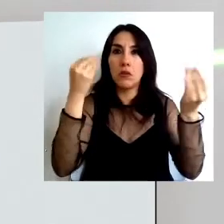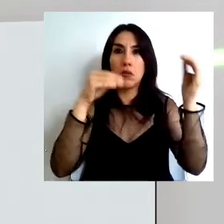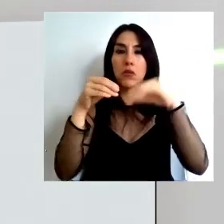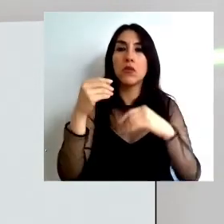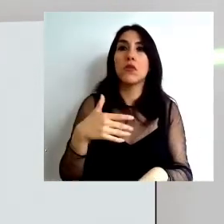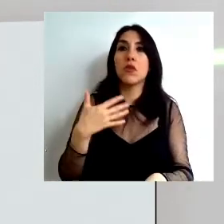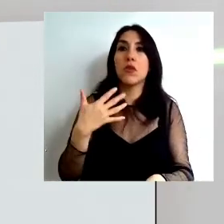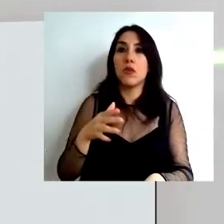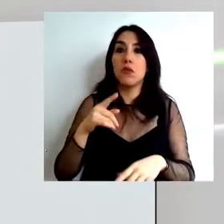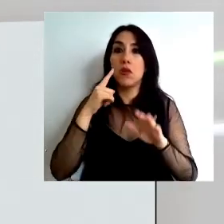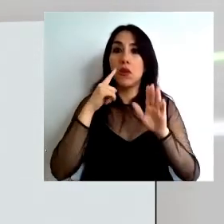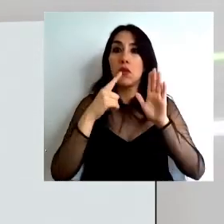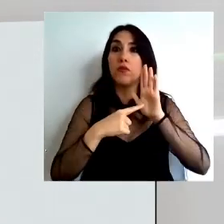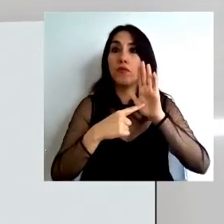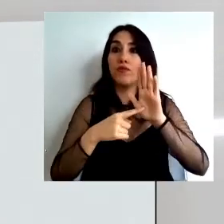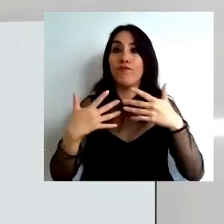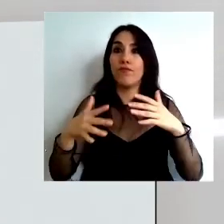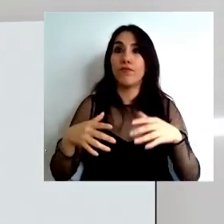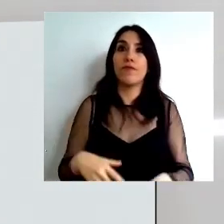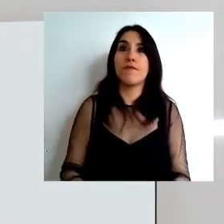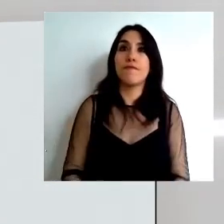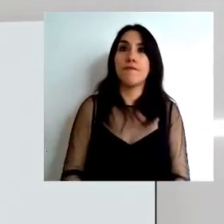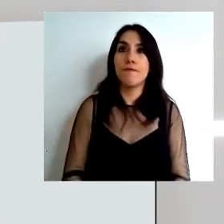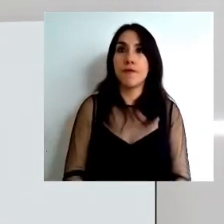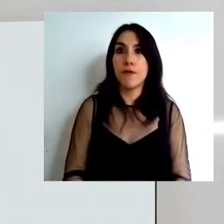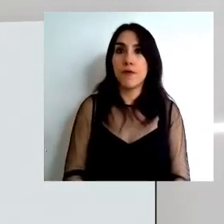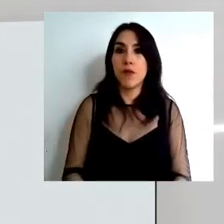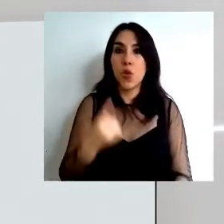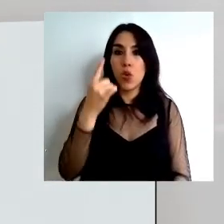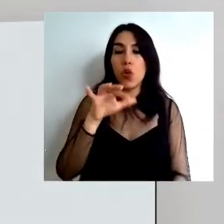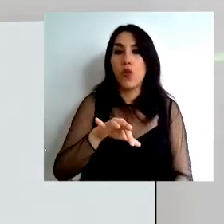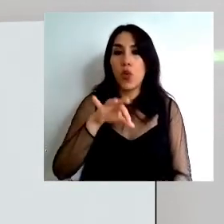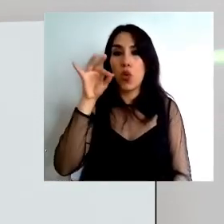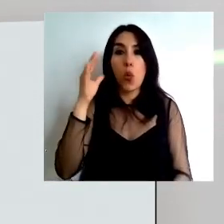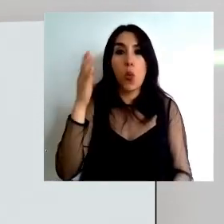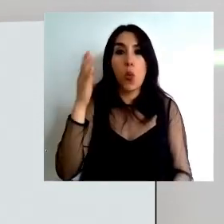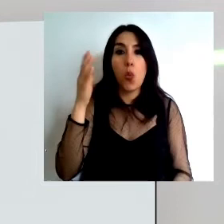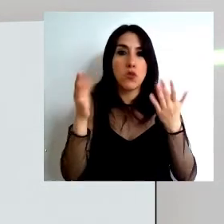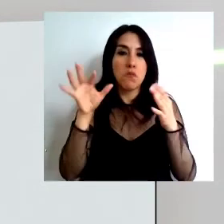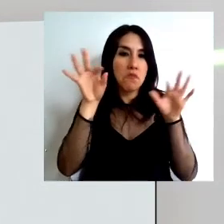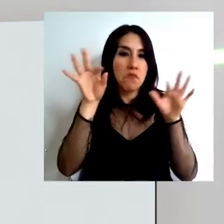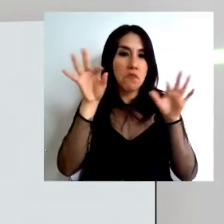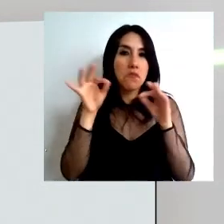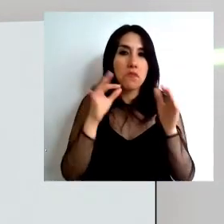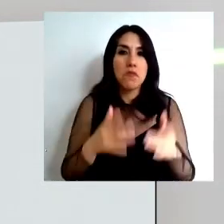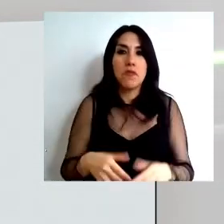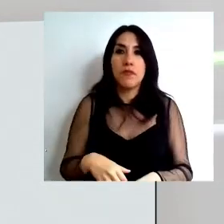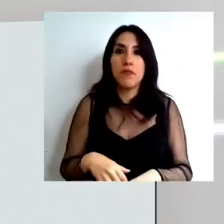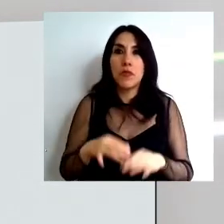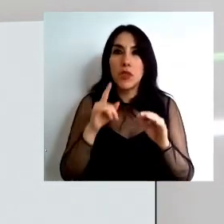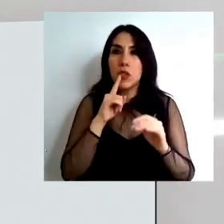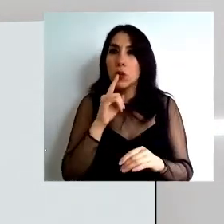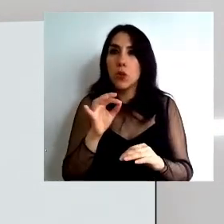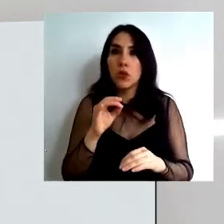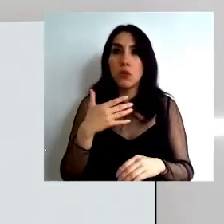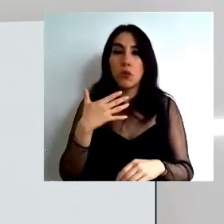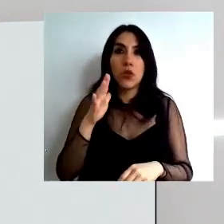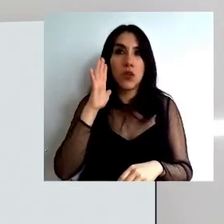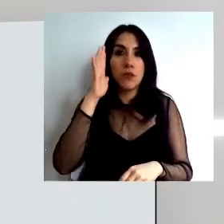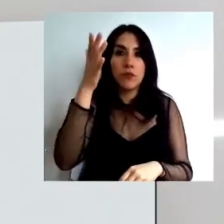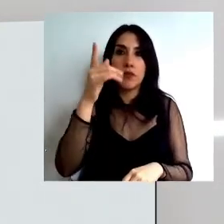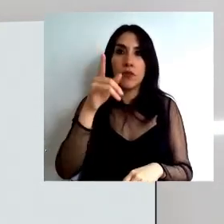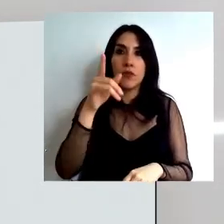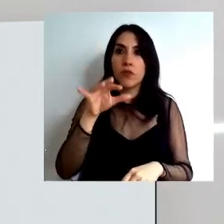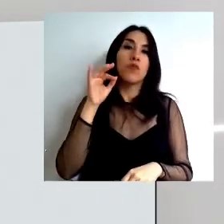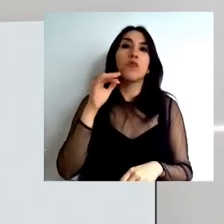to measure it without any additional effort, because otherwise it wouldn't work with the partners. That's interesting. And I guess that's